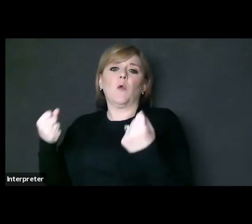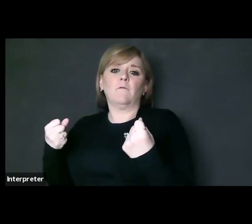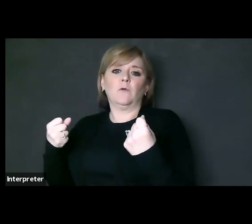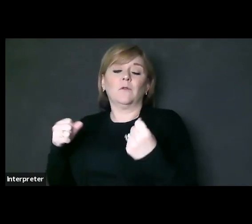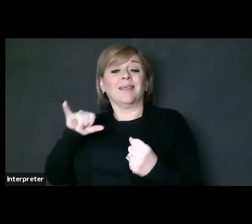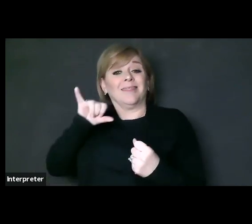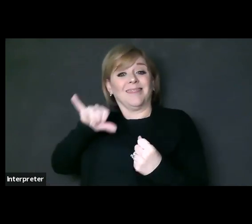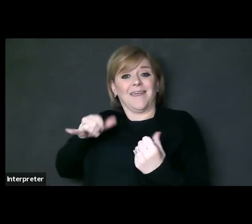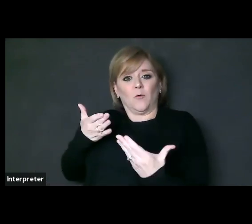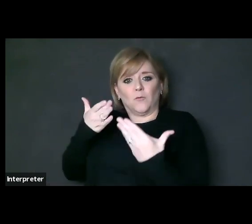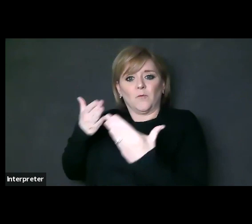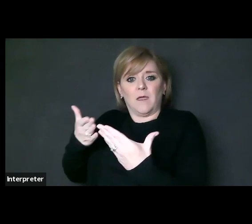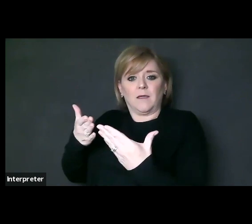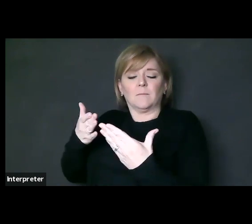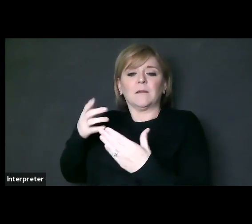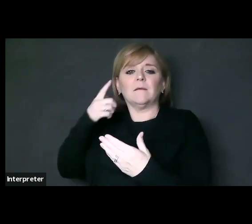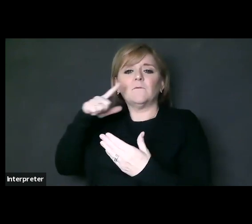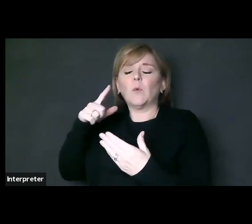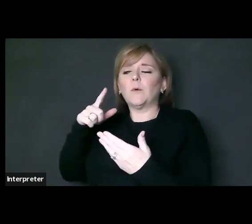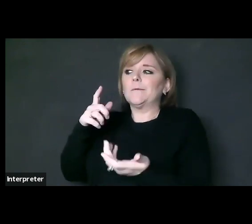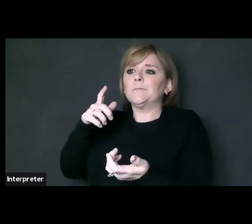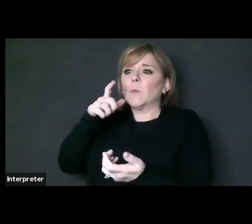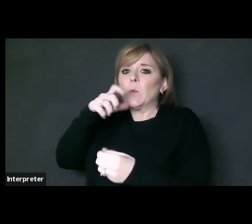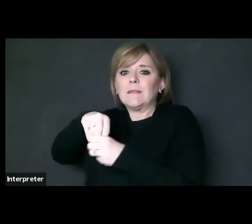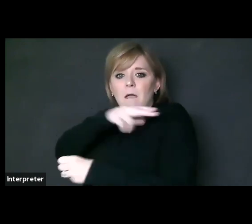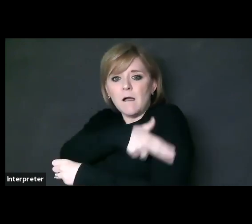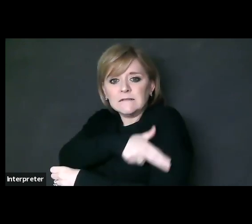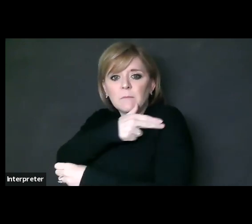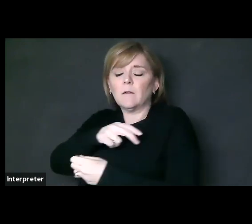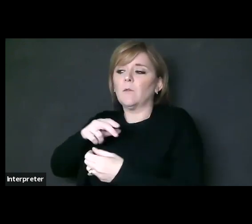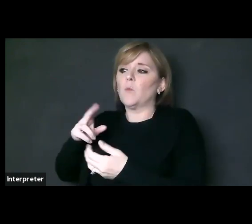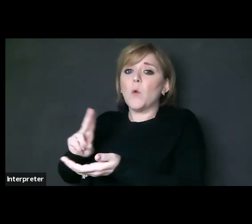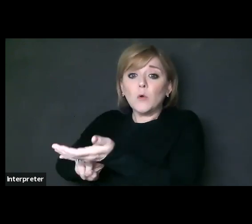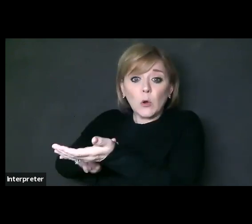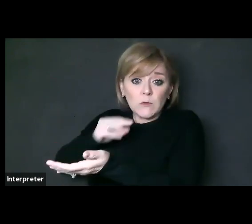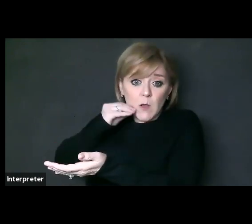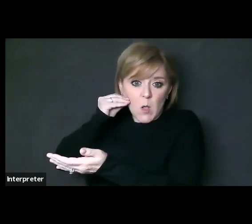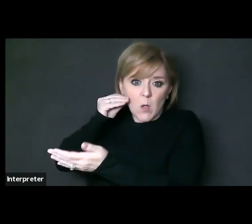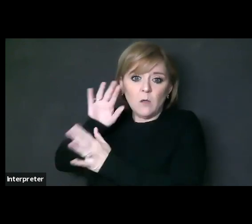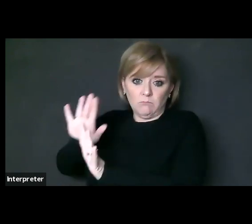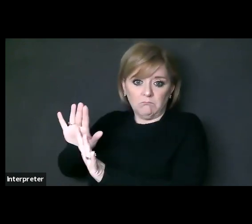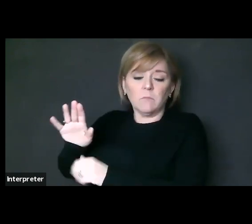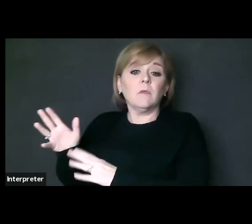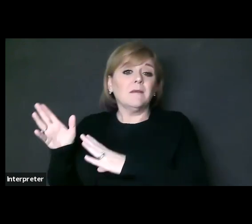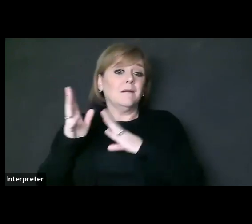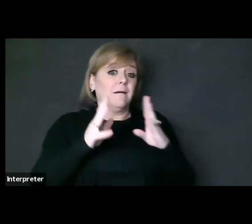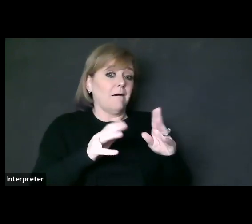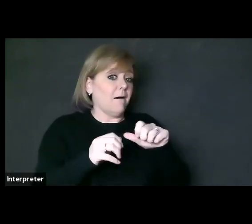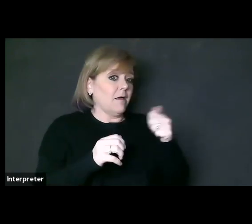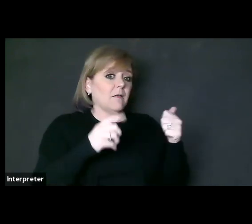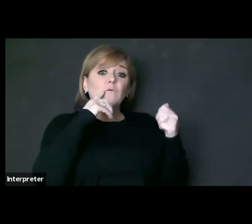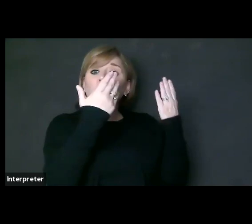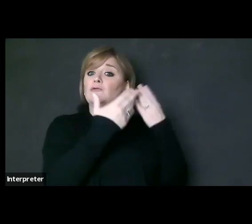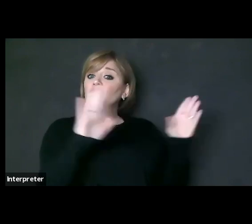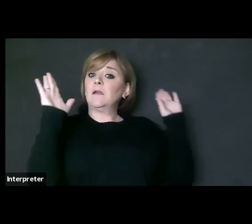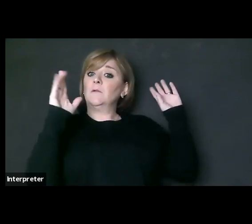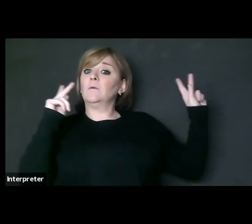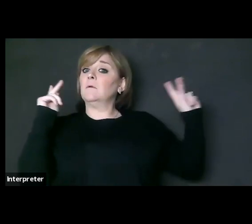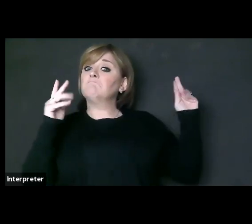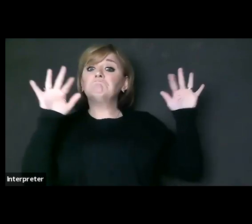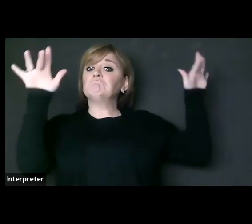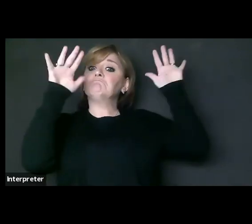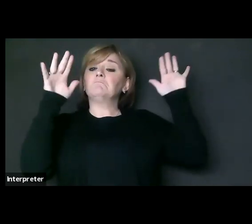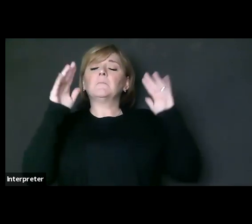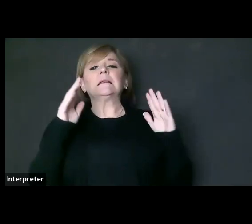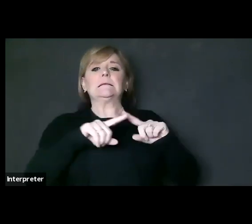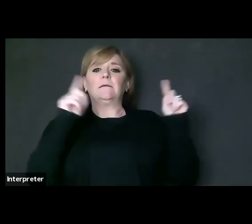hospitalized patients, patients in nursing homes. This is not the recommended method for the general public. The